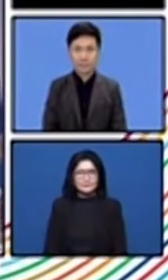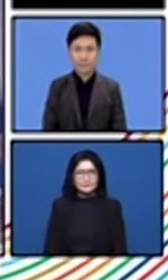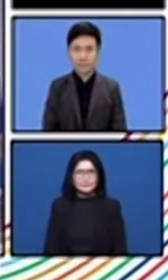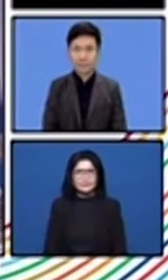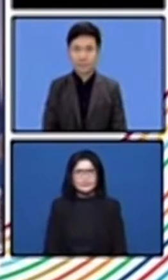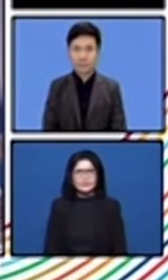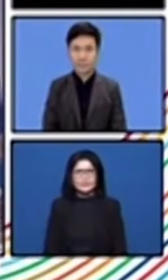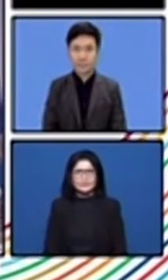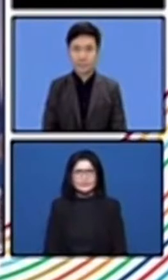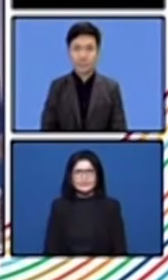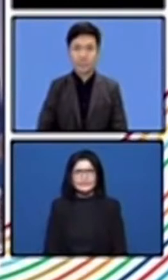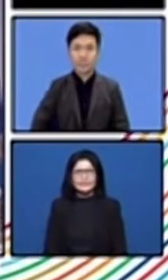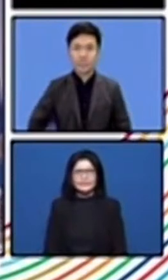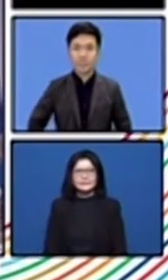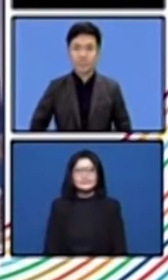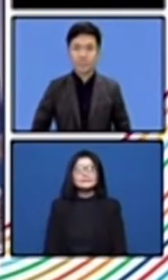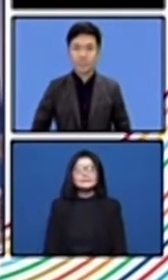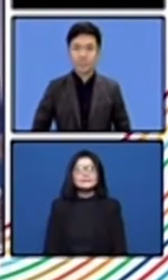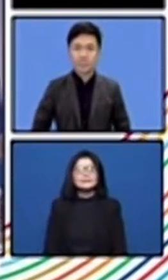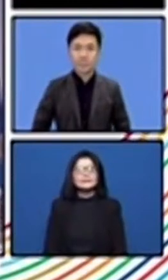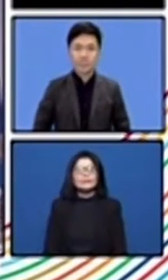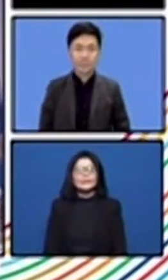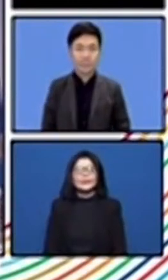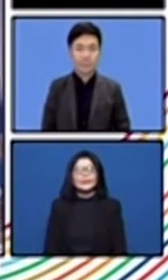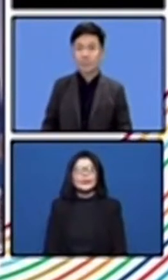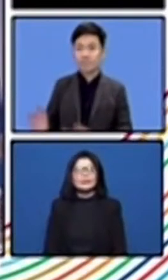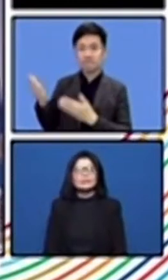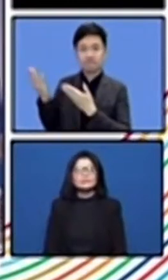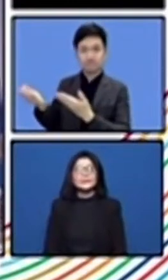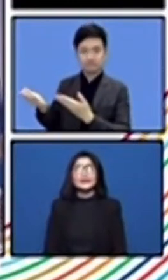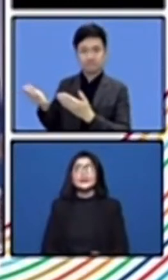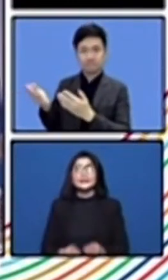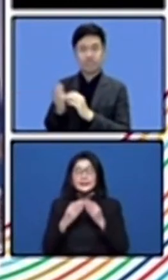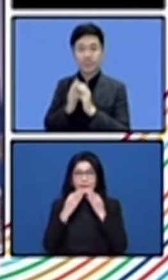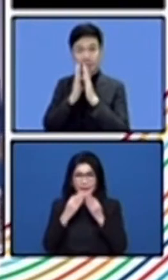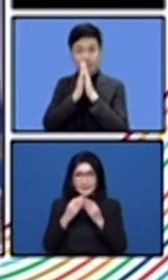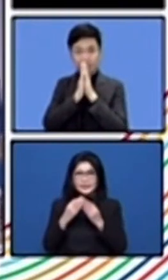uh thank you madam chair um